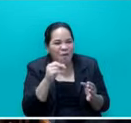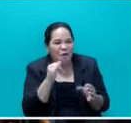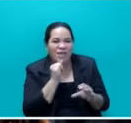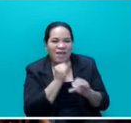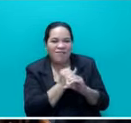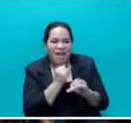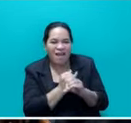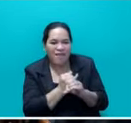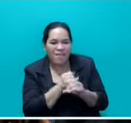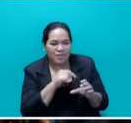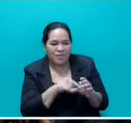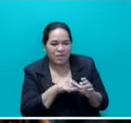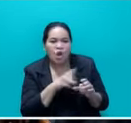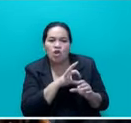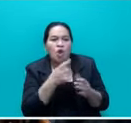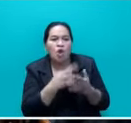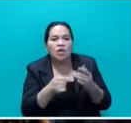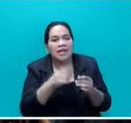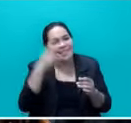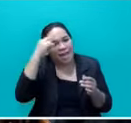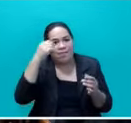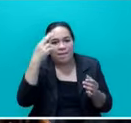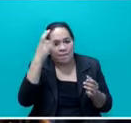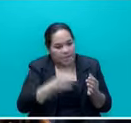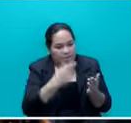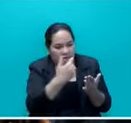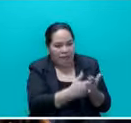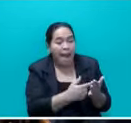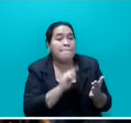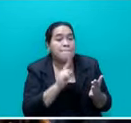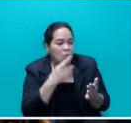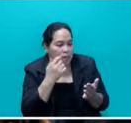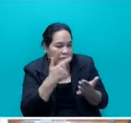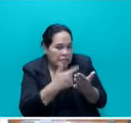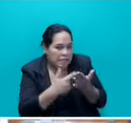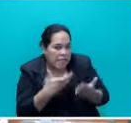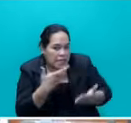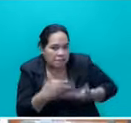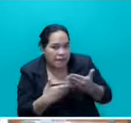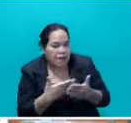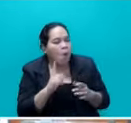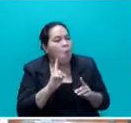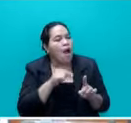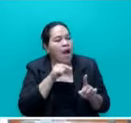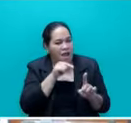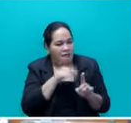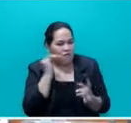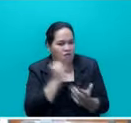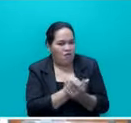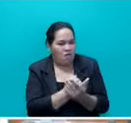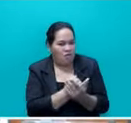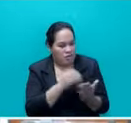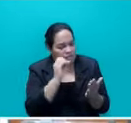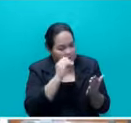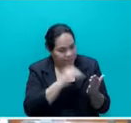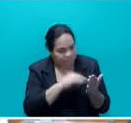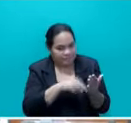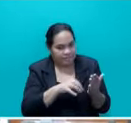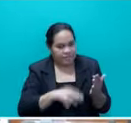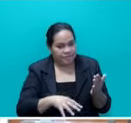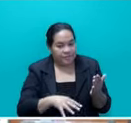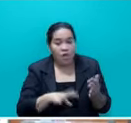offender, what the person was convicted under. So if you generally, of course, and many parents